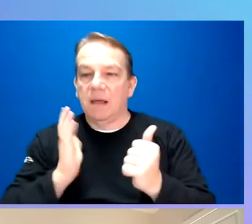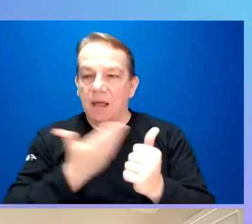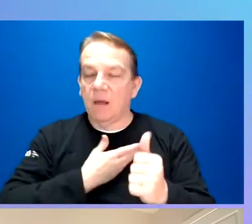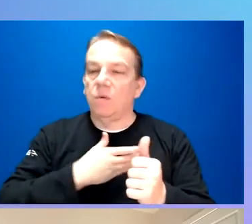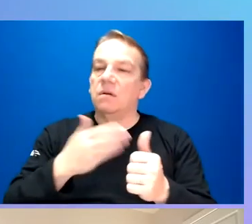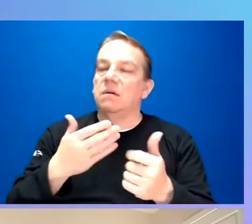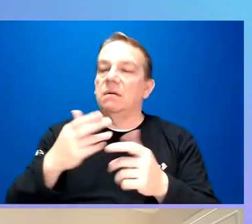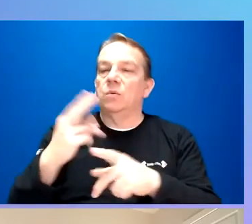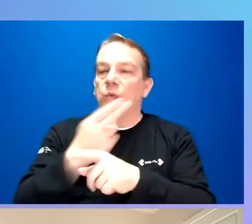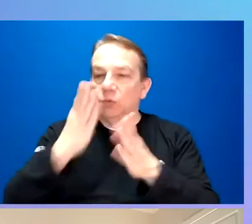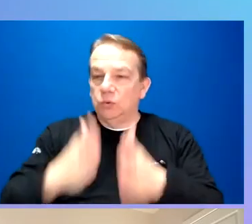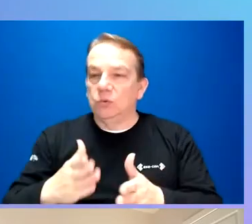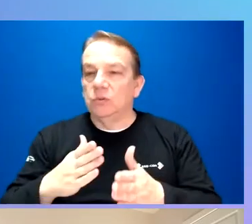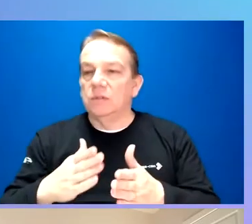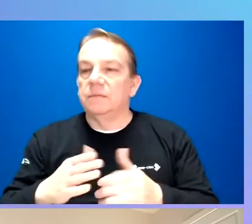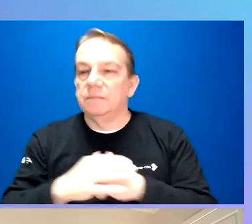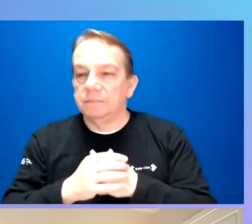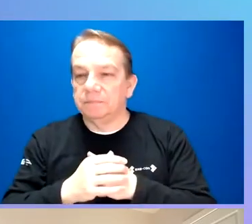developers